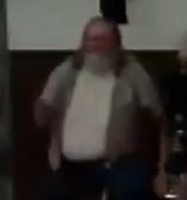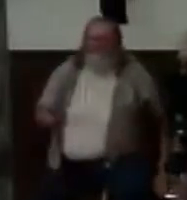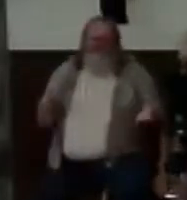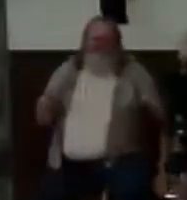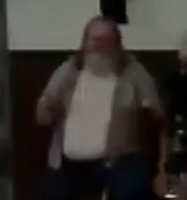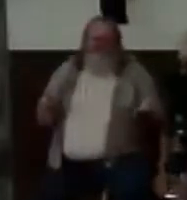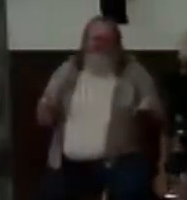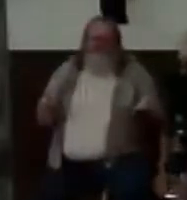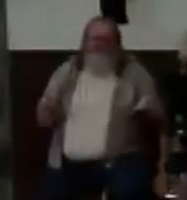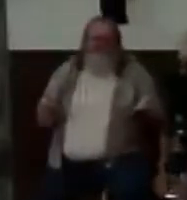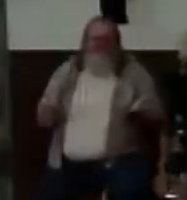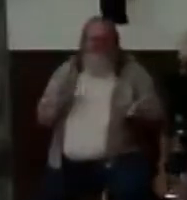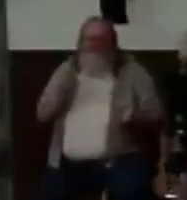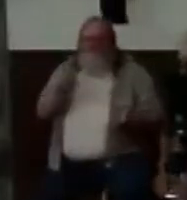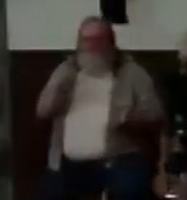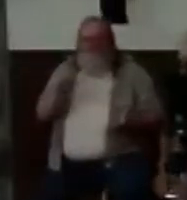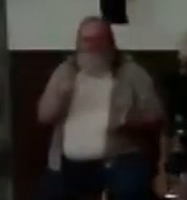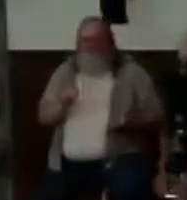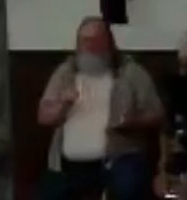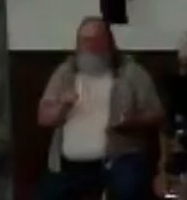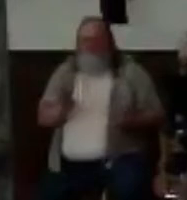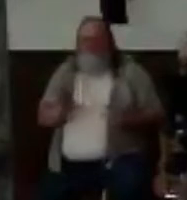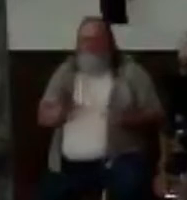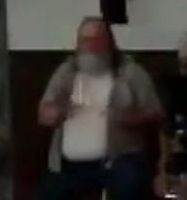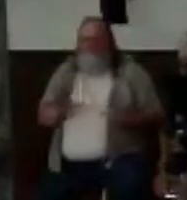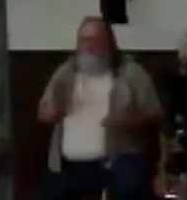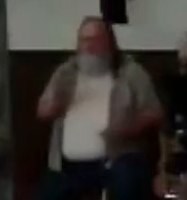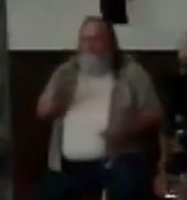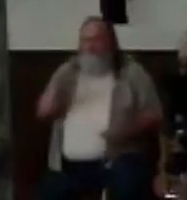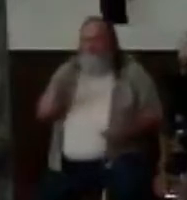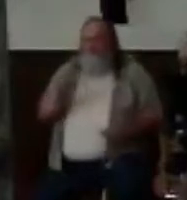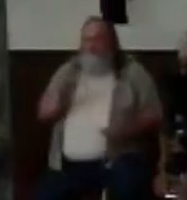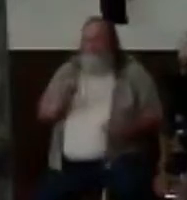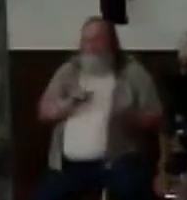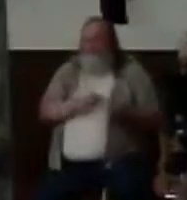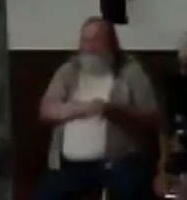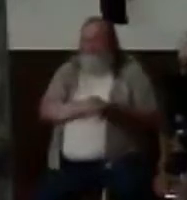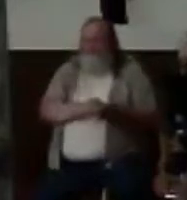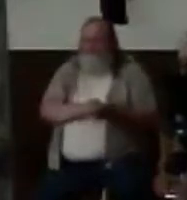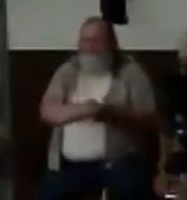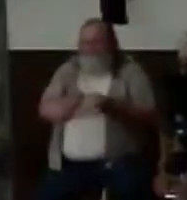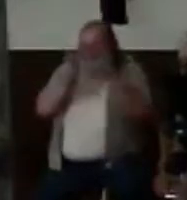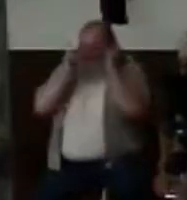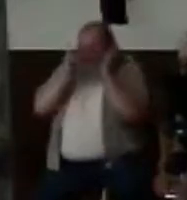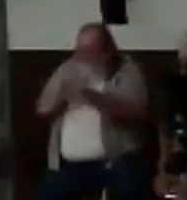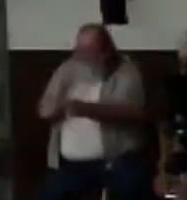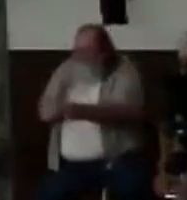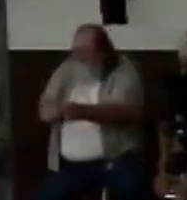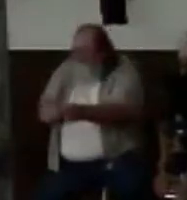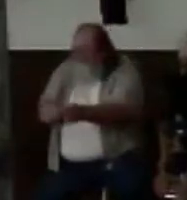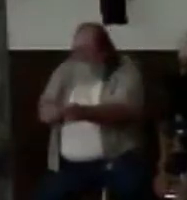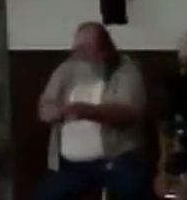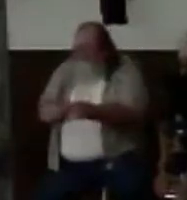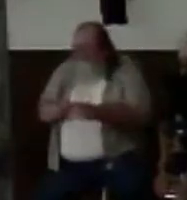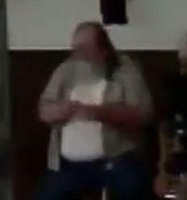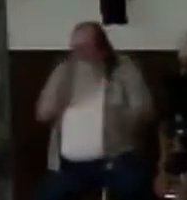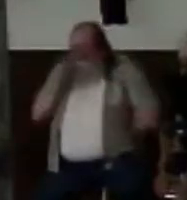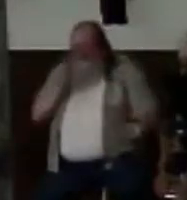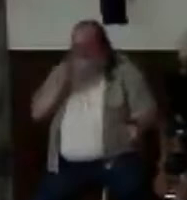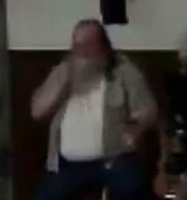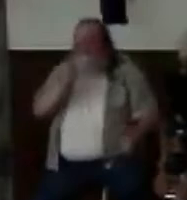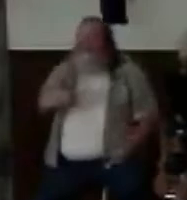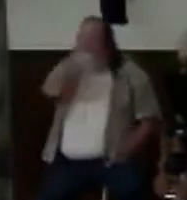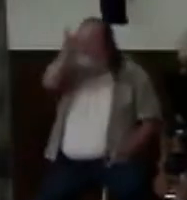the praise for this past harvest season. It was a command on your handout. There you'll find it. From God to give him